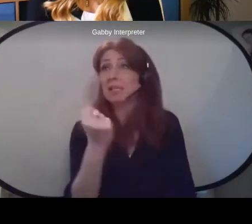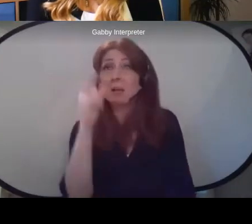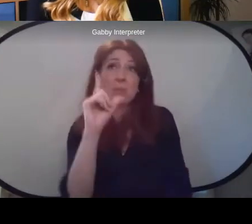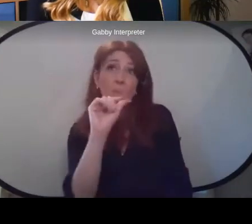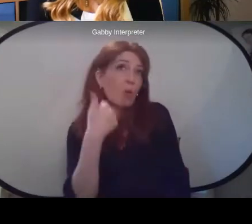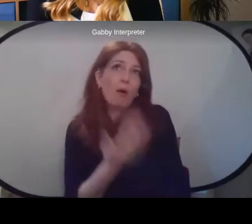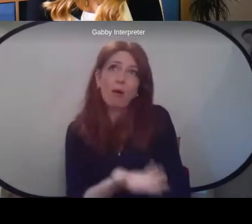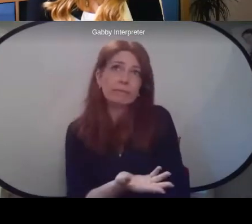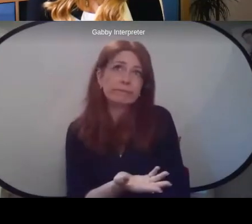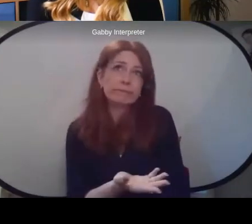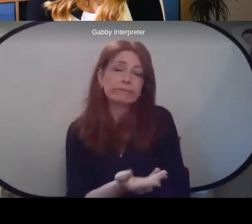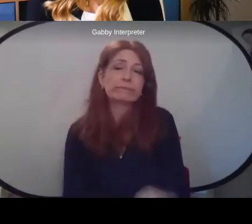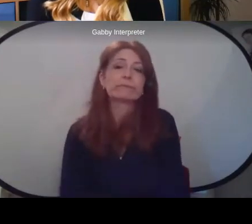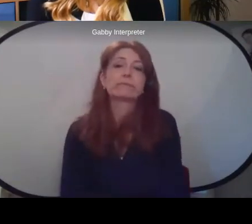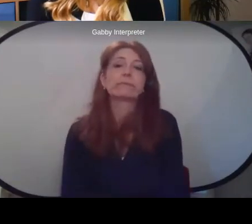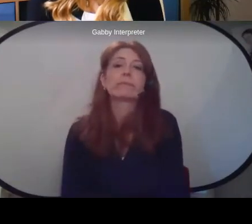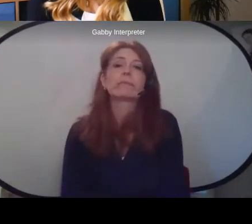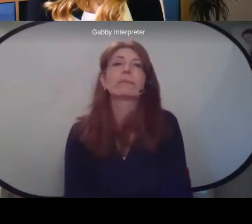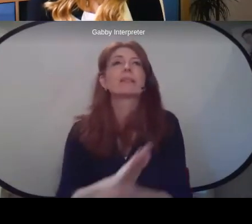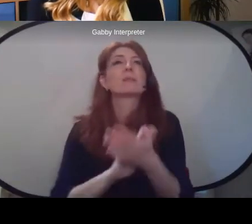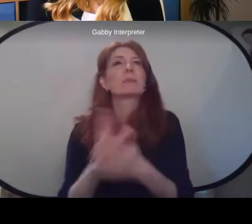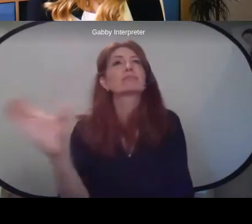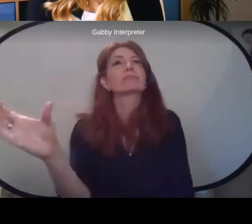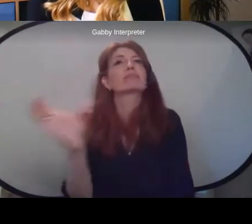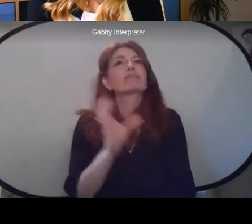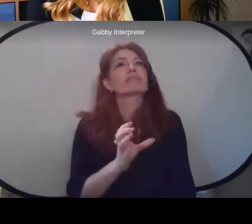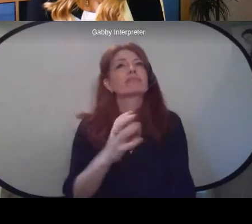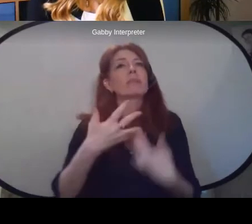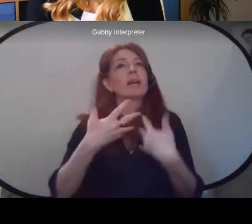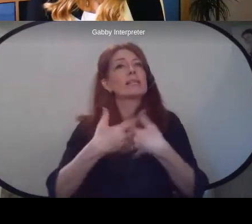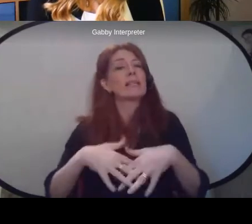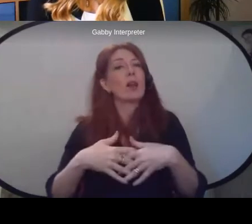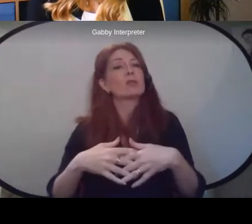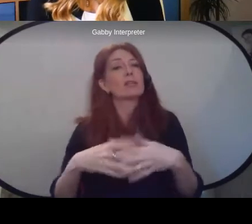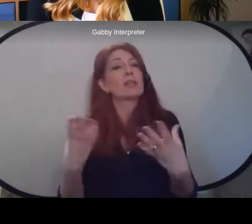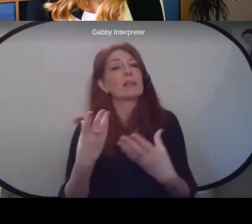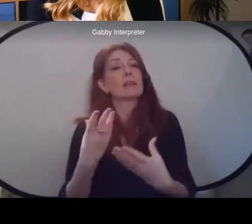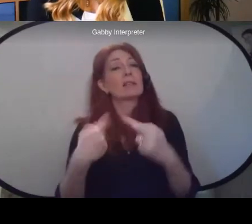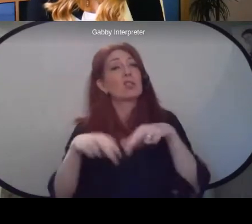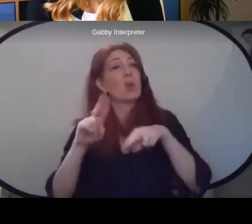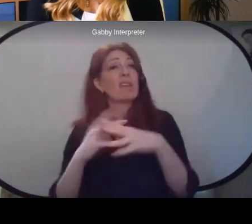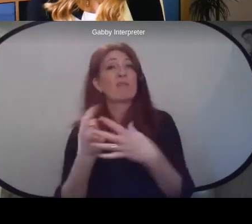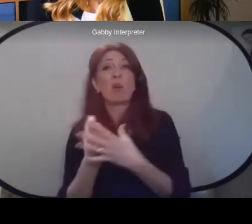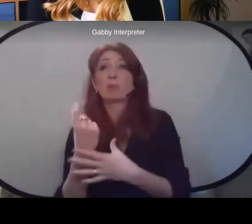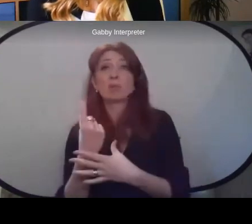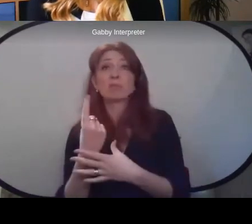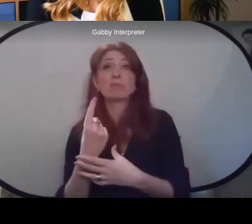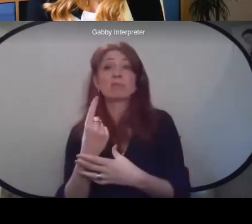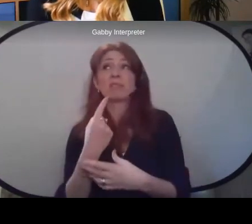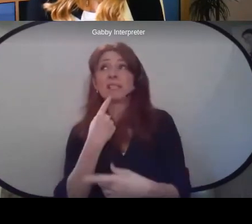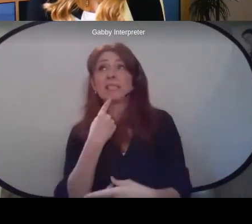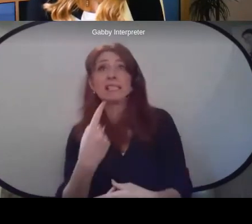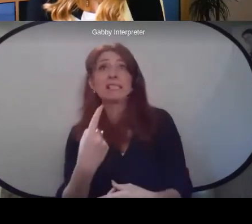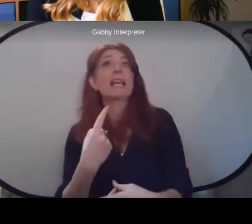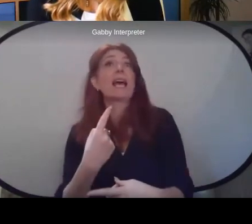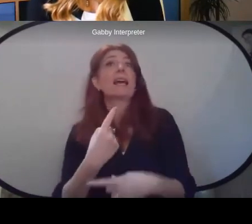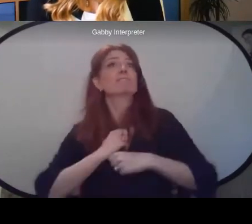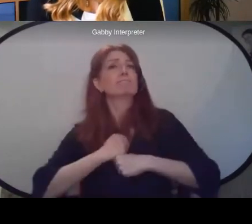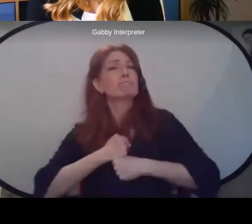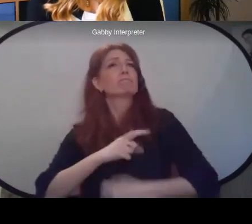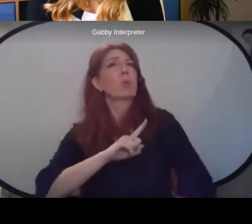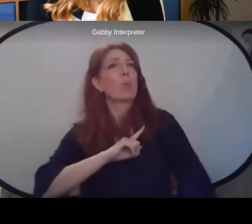that. So it's almost like bringing the technology to them. You know, if they haven't had the opportunity to voice their frustration and not being able to